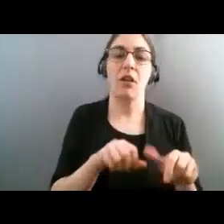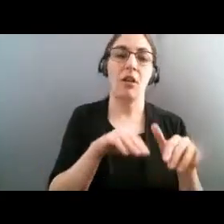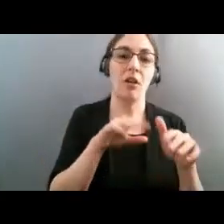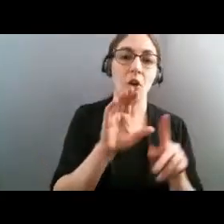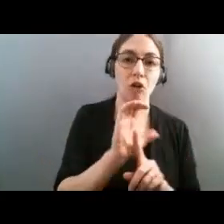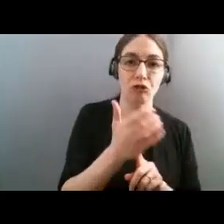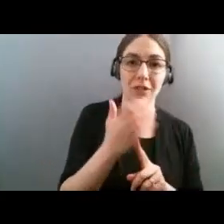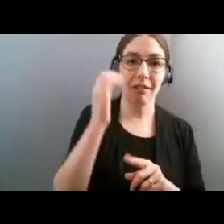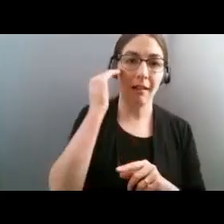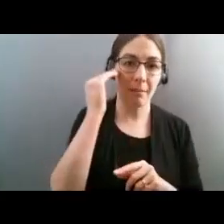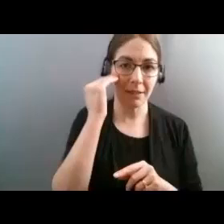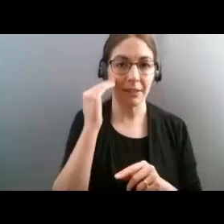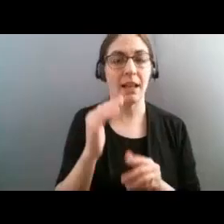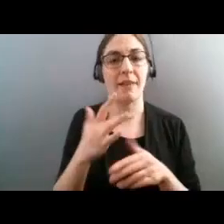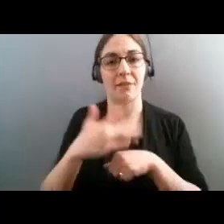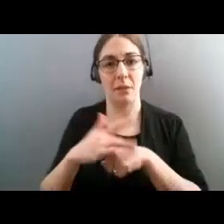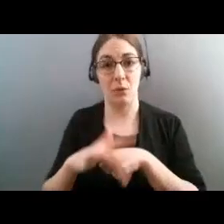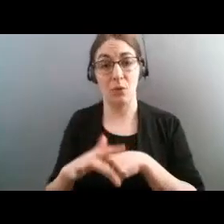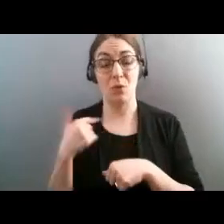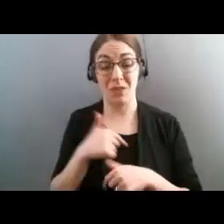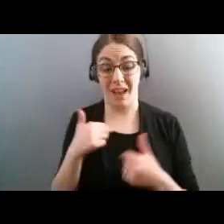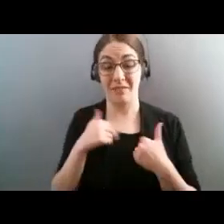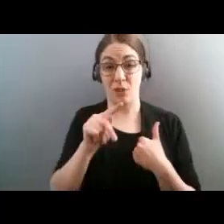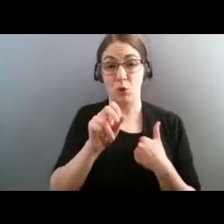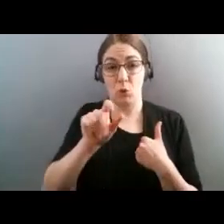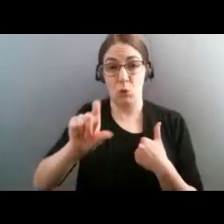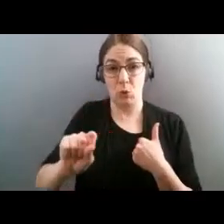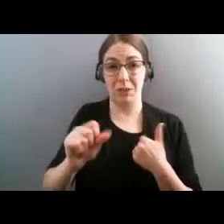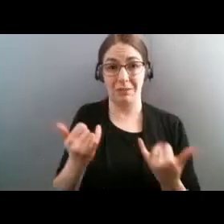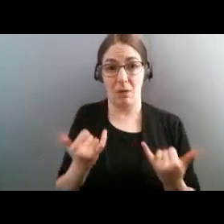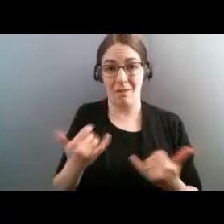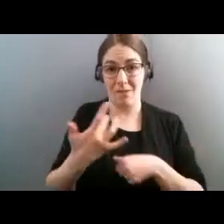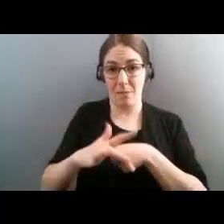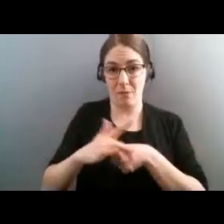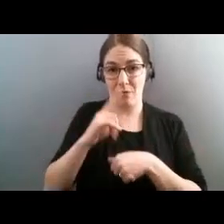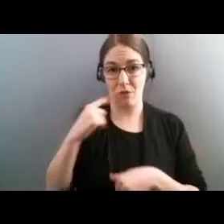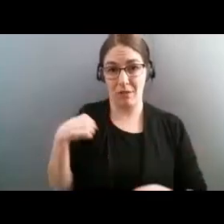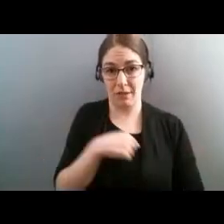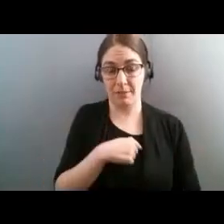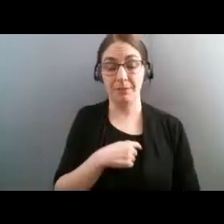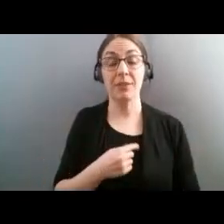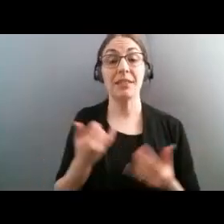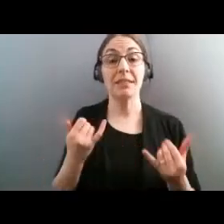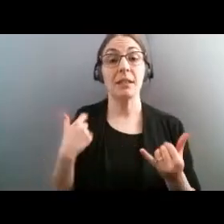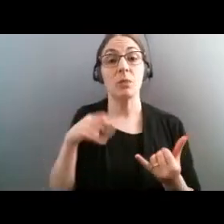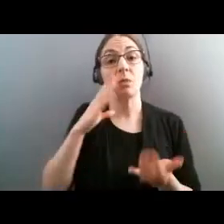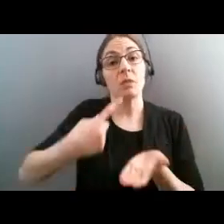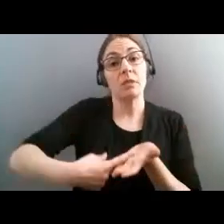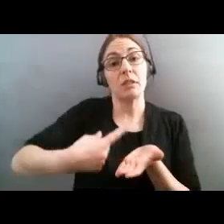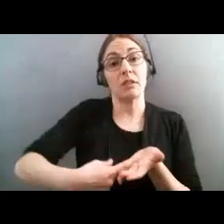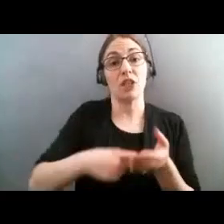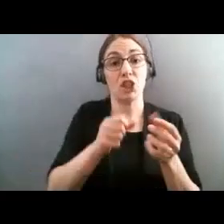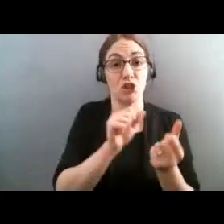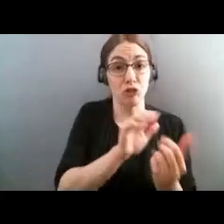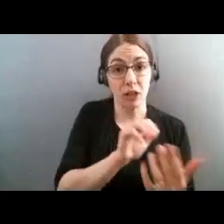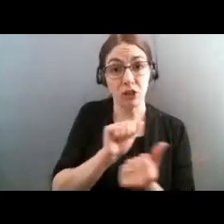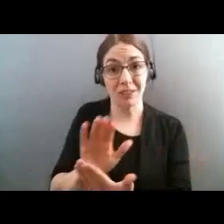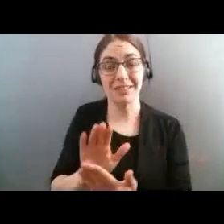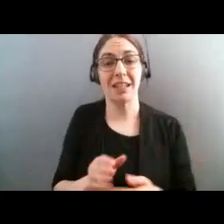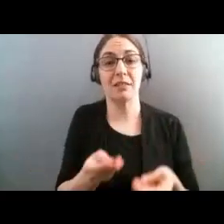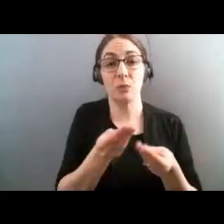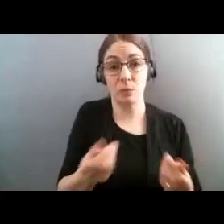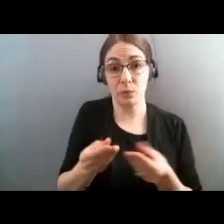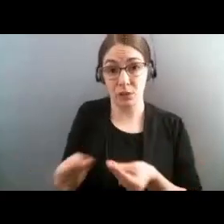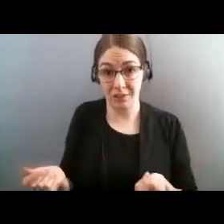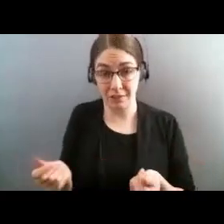are in our hands. As we discuss strategies and solutions today, let us remember that language access is not